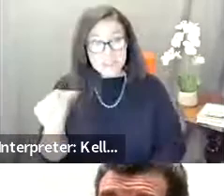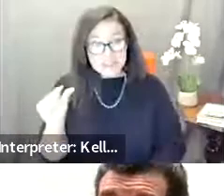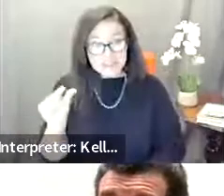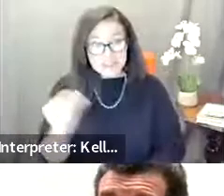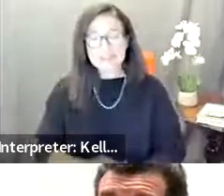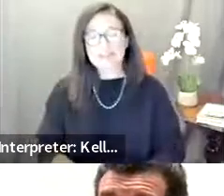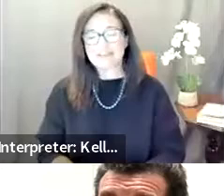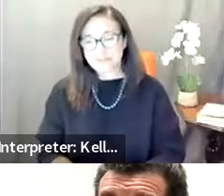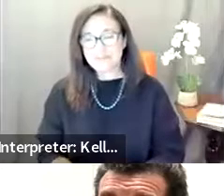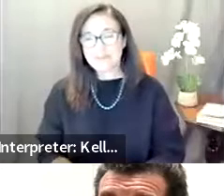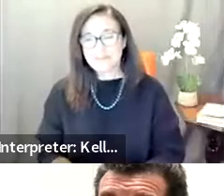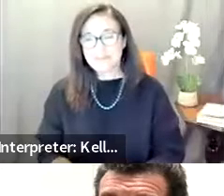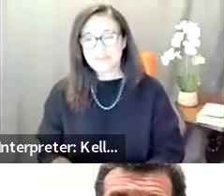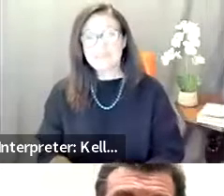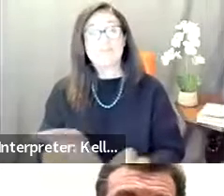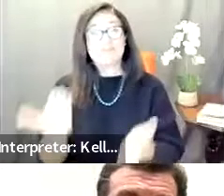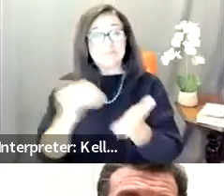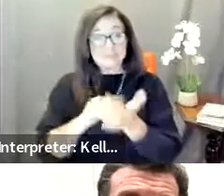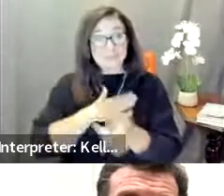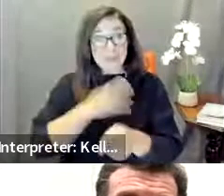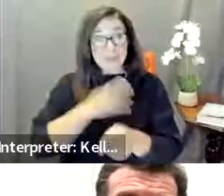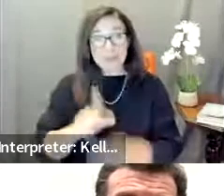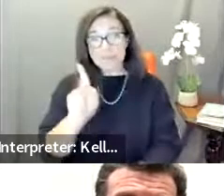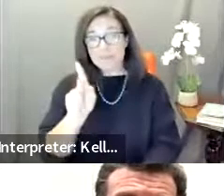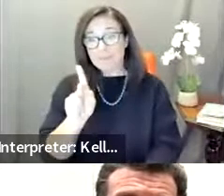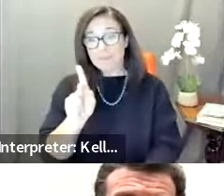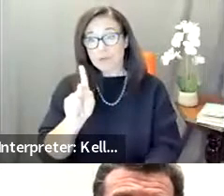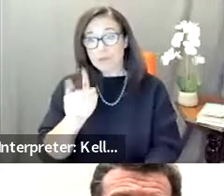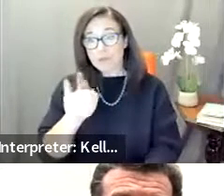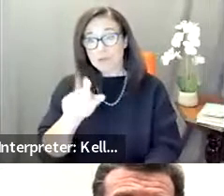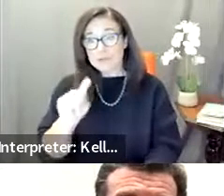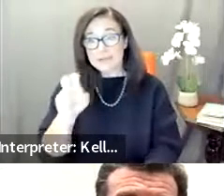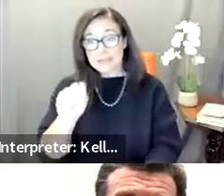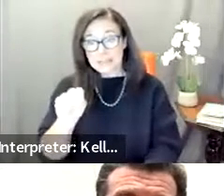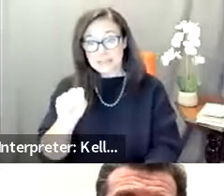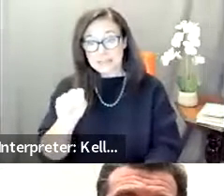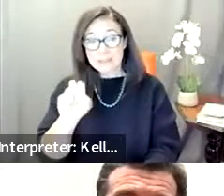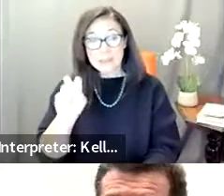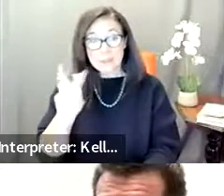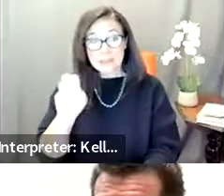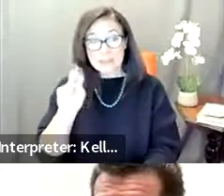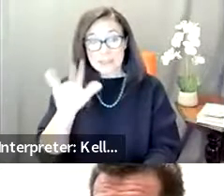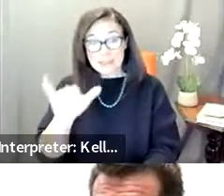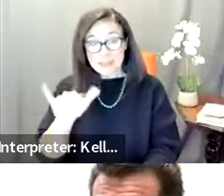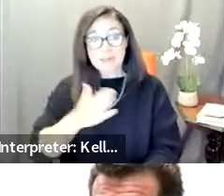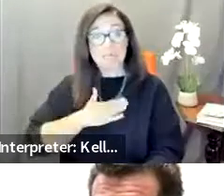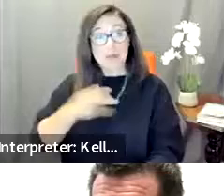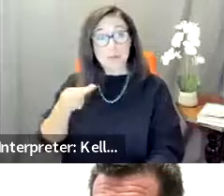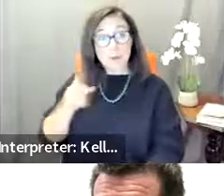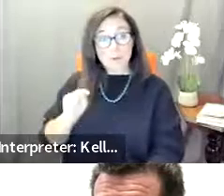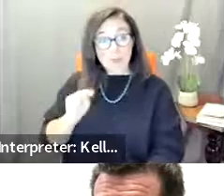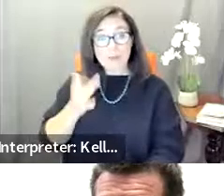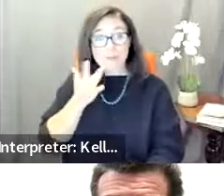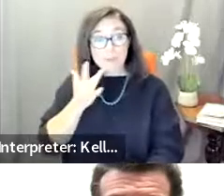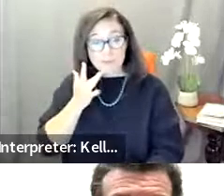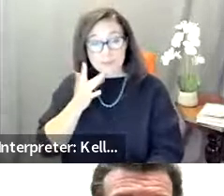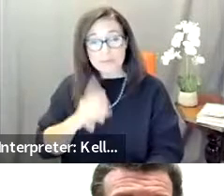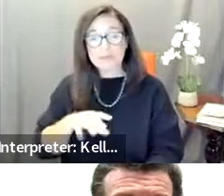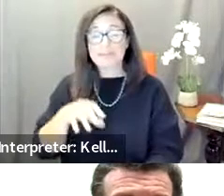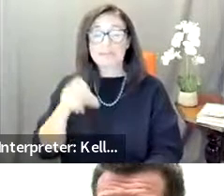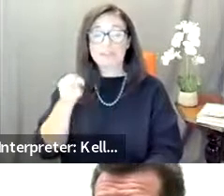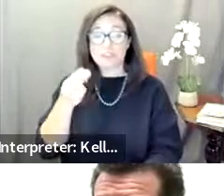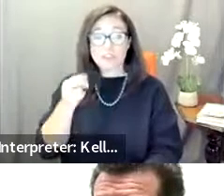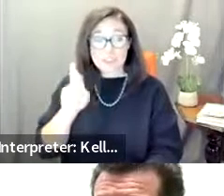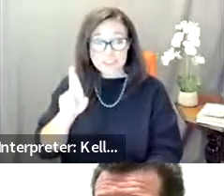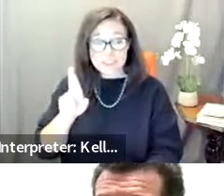And yeah, so my name is Kirsten Sweeney. I use she or they pronouns. Some of you